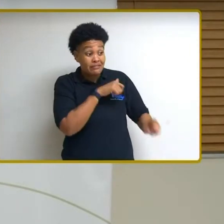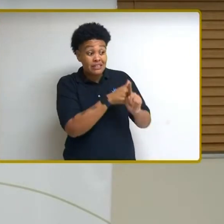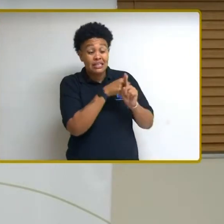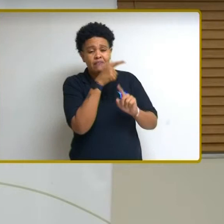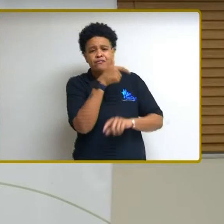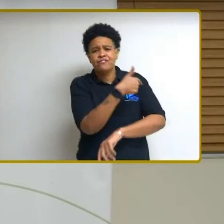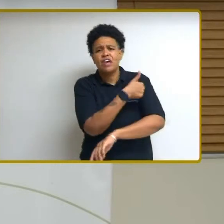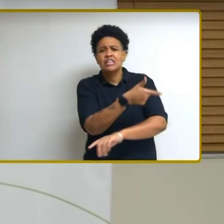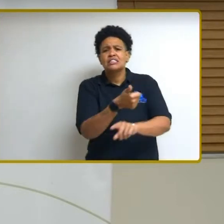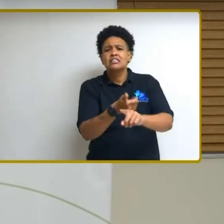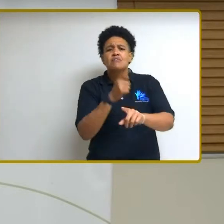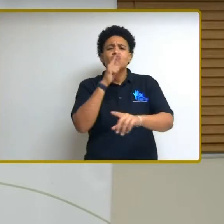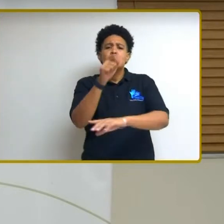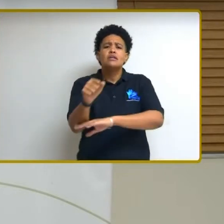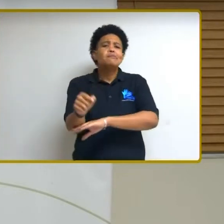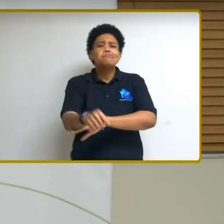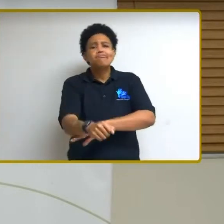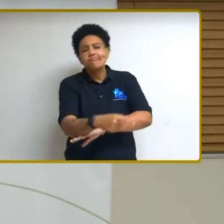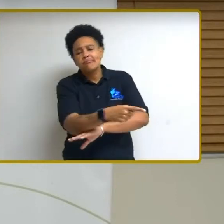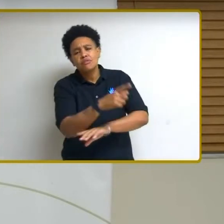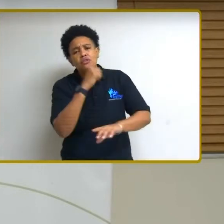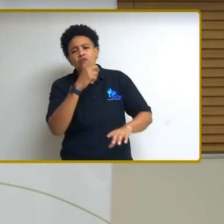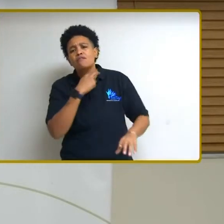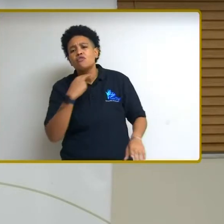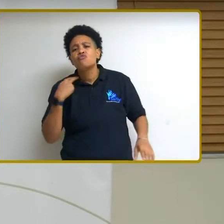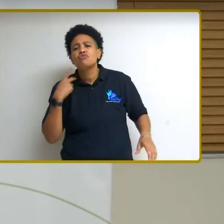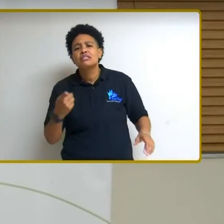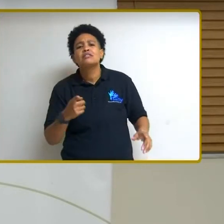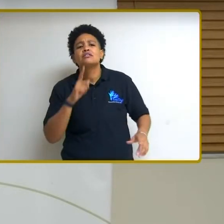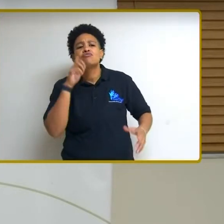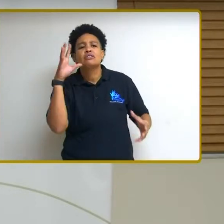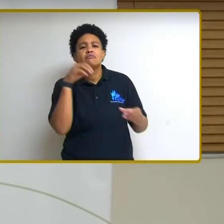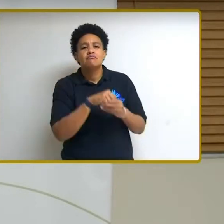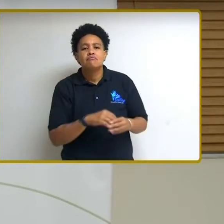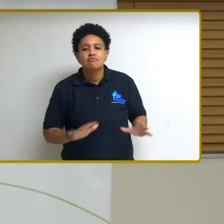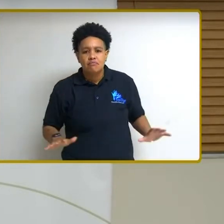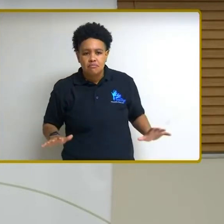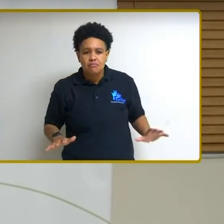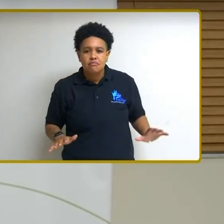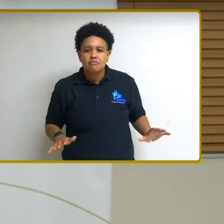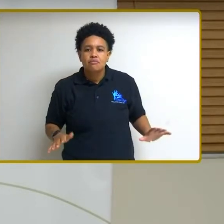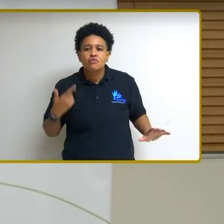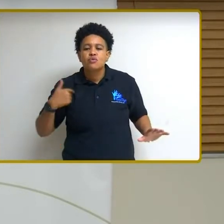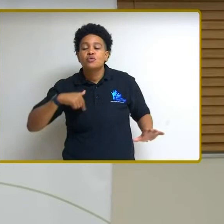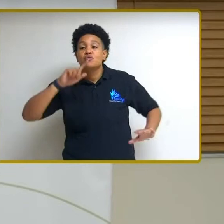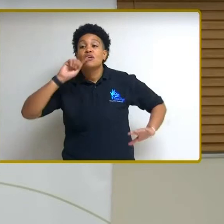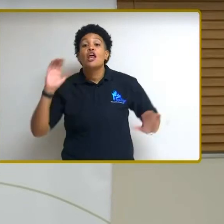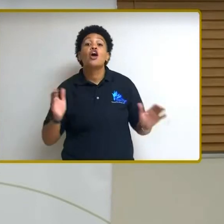vaccine far outweighs the risk that there is. So we